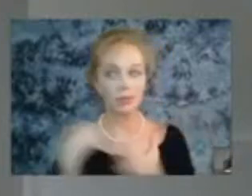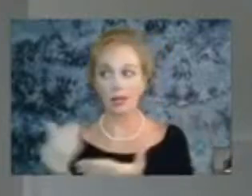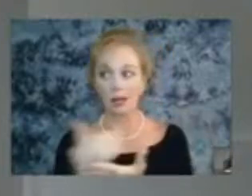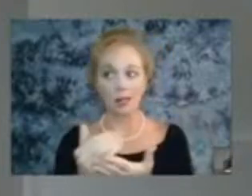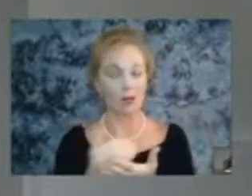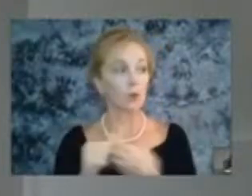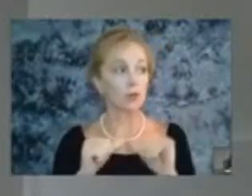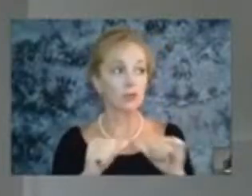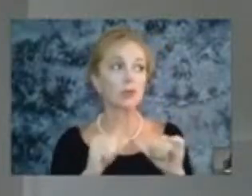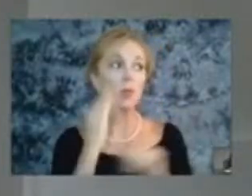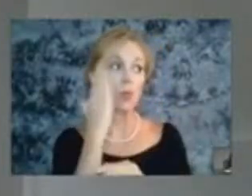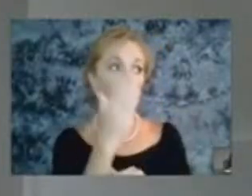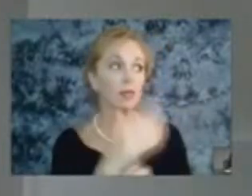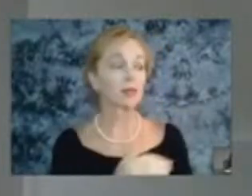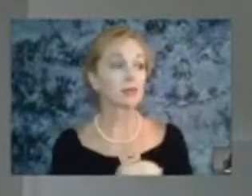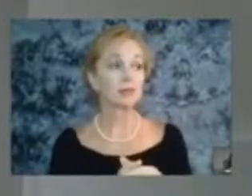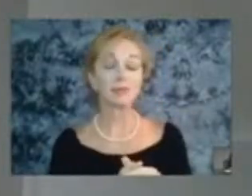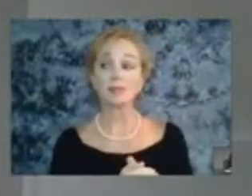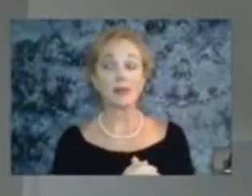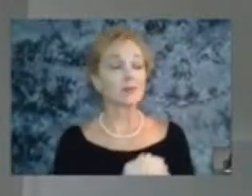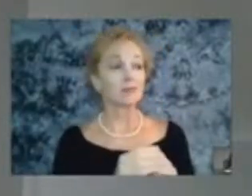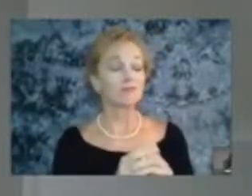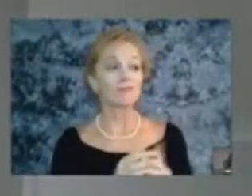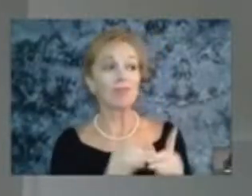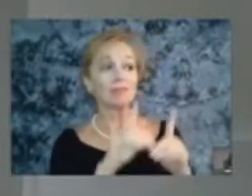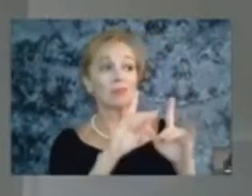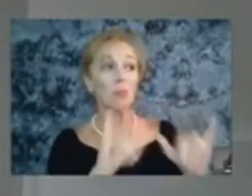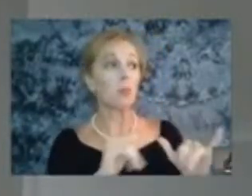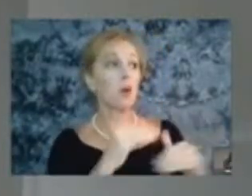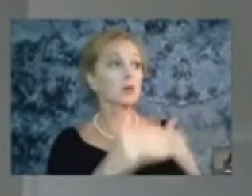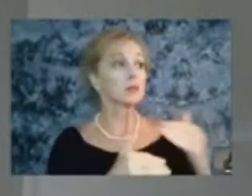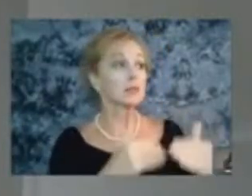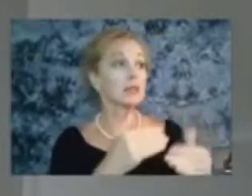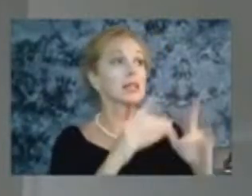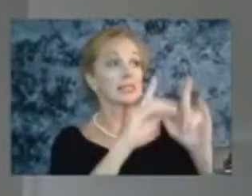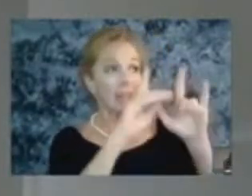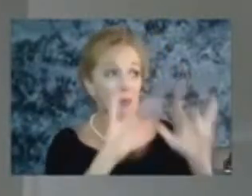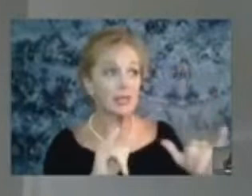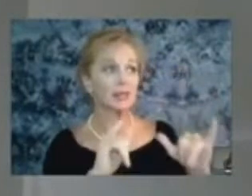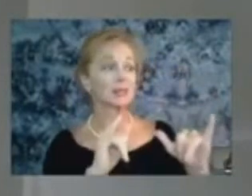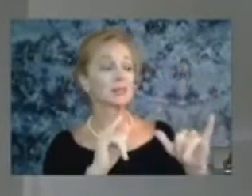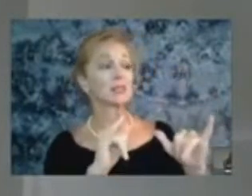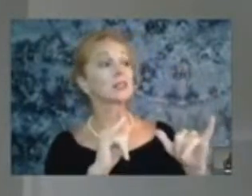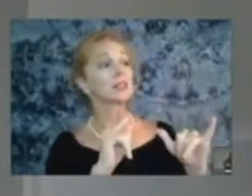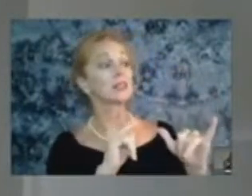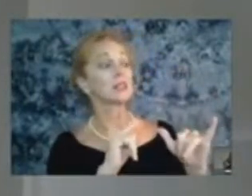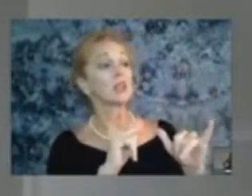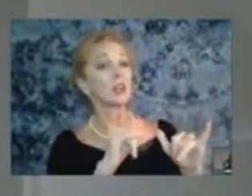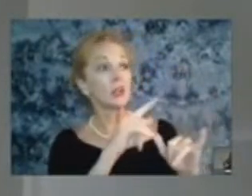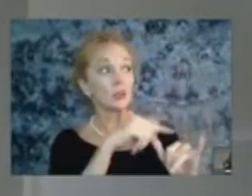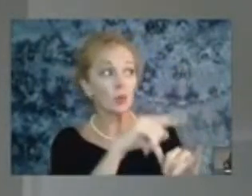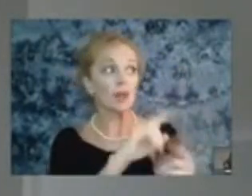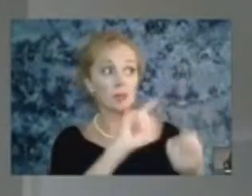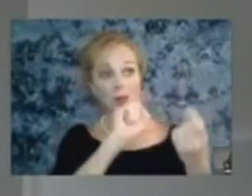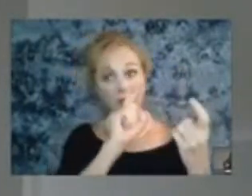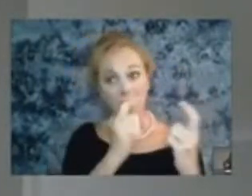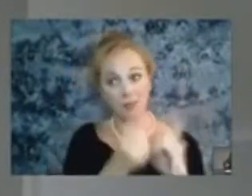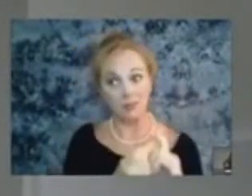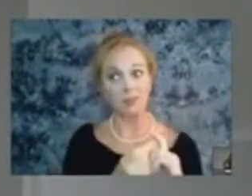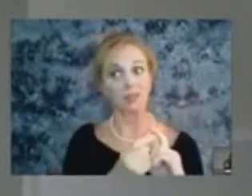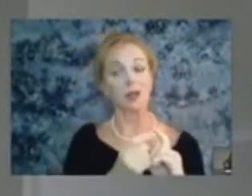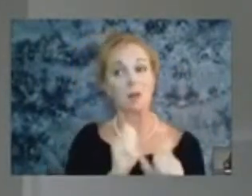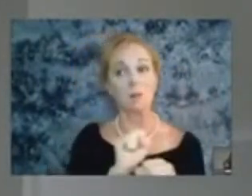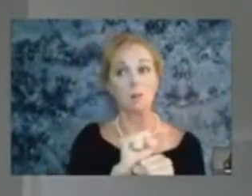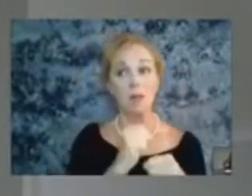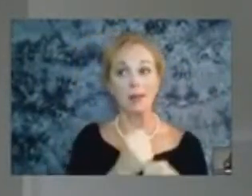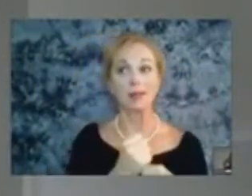because there's a dual process that's going on here. We're simultaneously, where you all are tweaking and making virtual learning the best that we